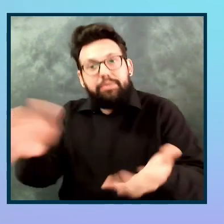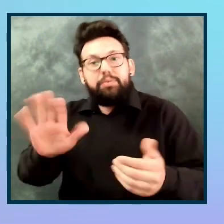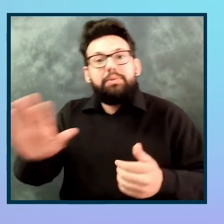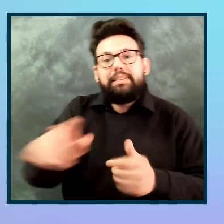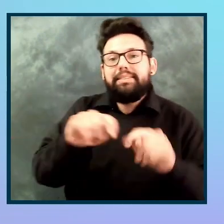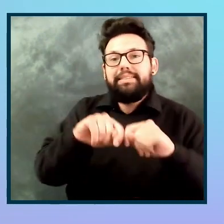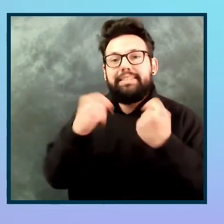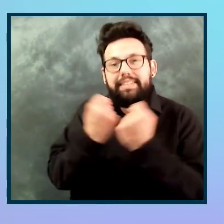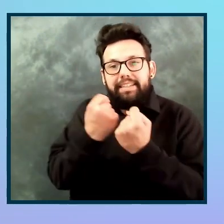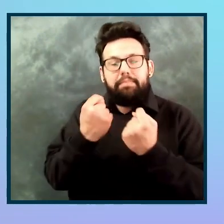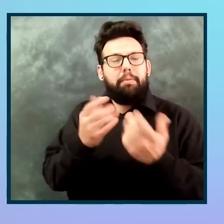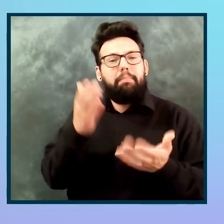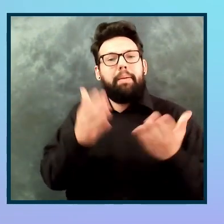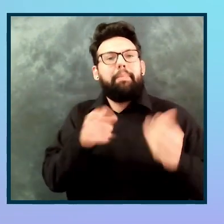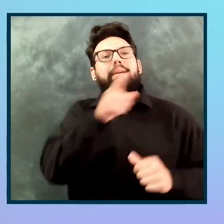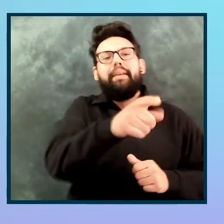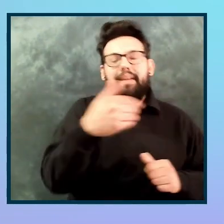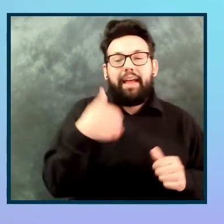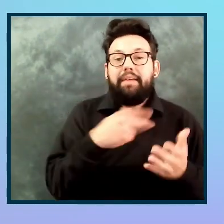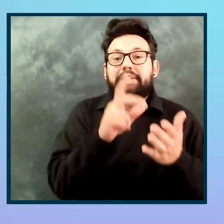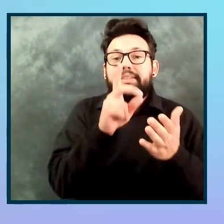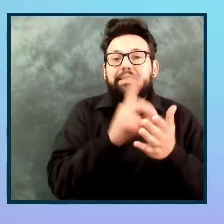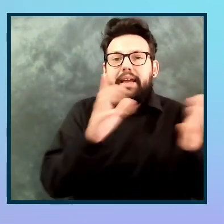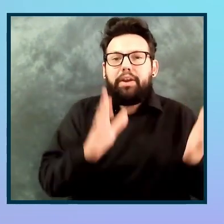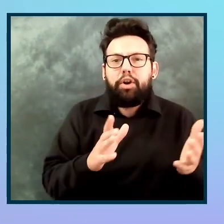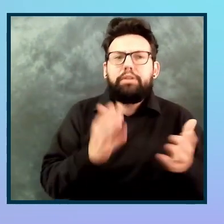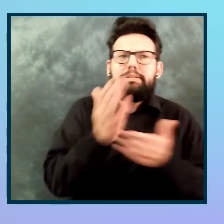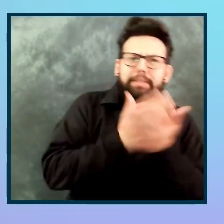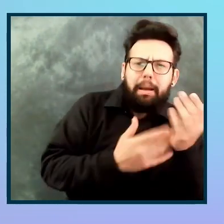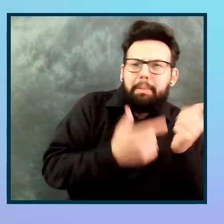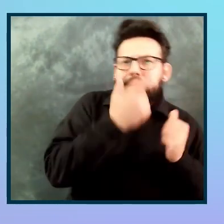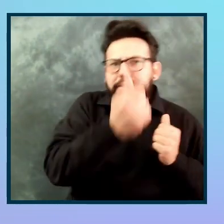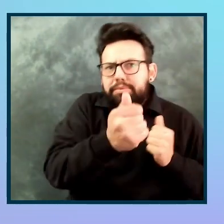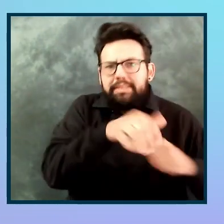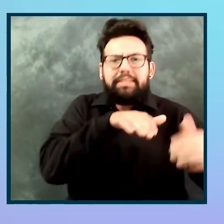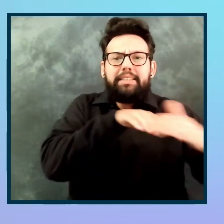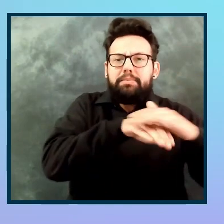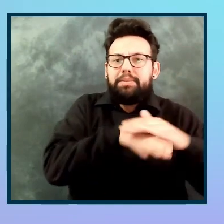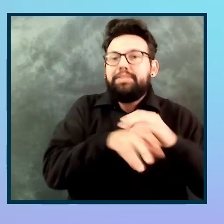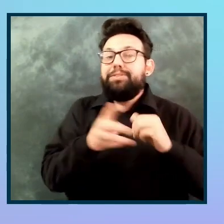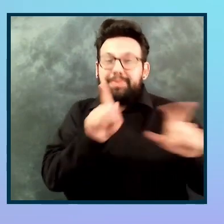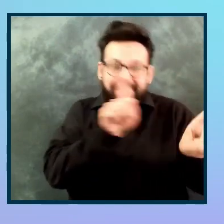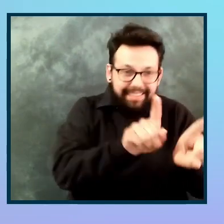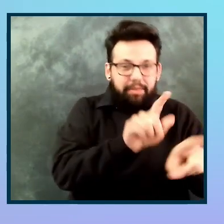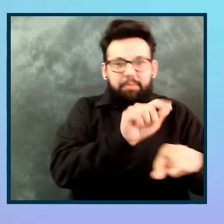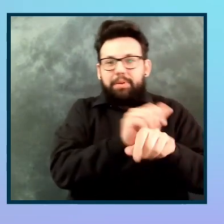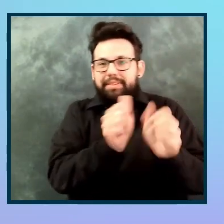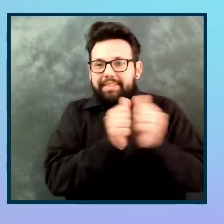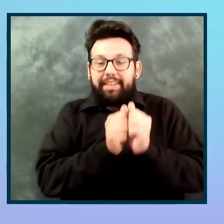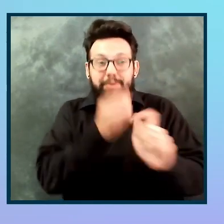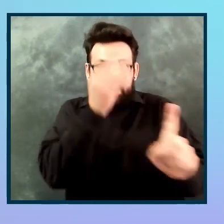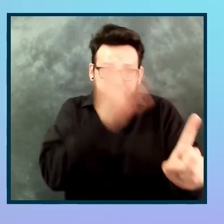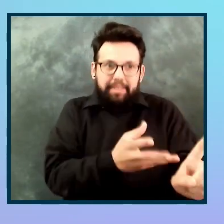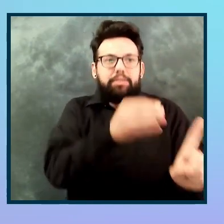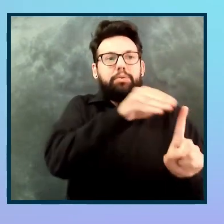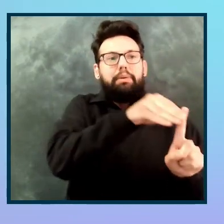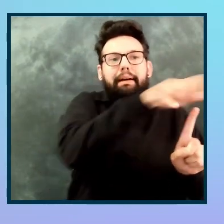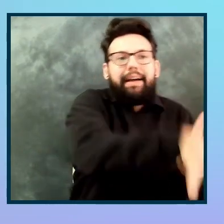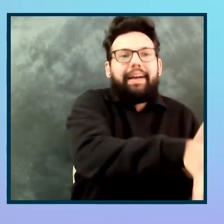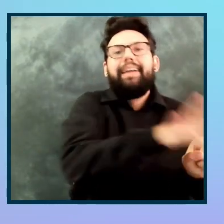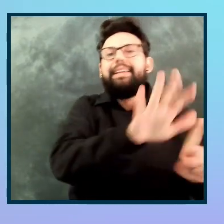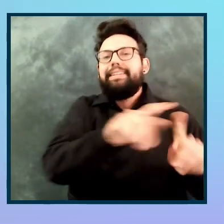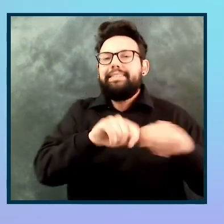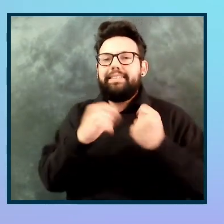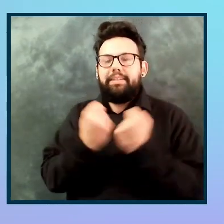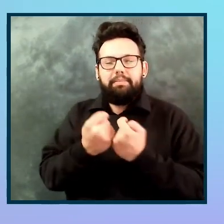there a designer who maybe they have some interest in accessibility? And so kind of identifying your key advocates